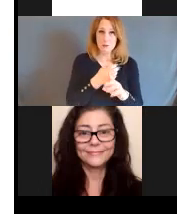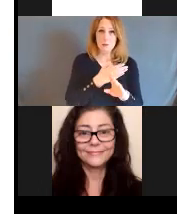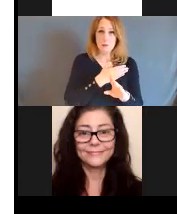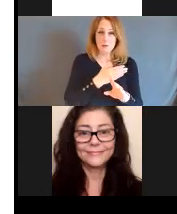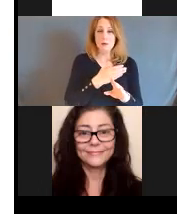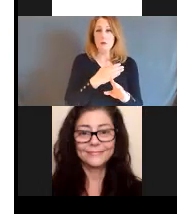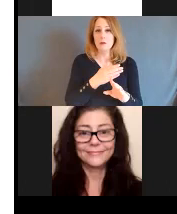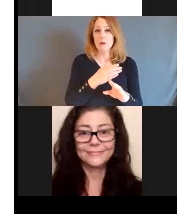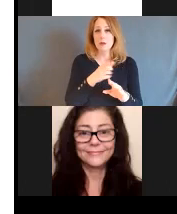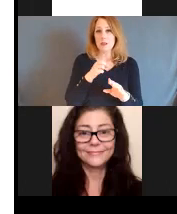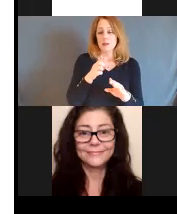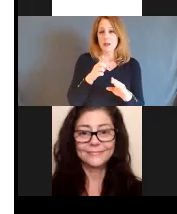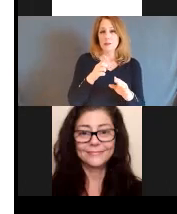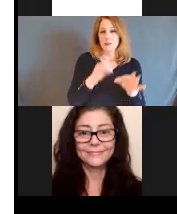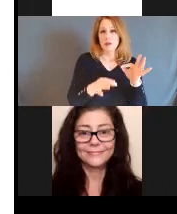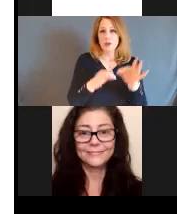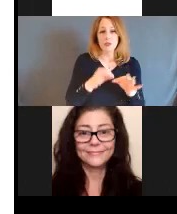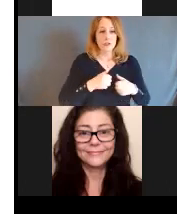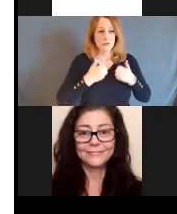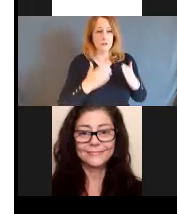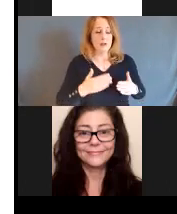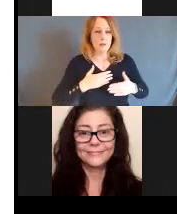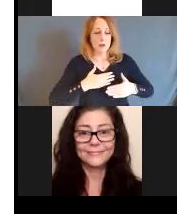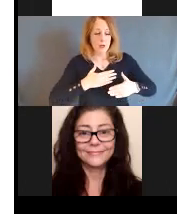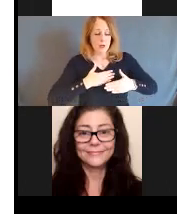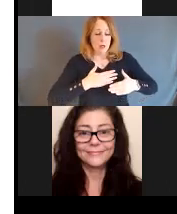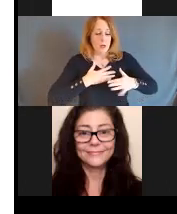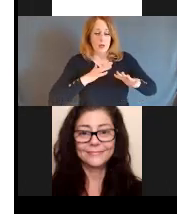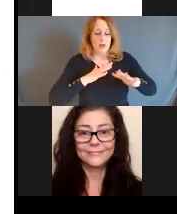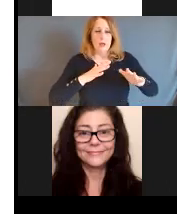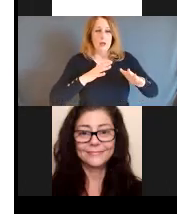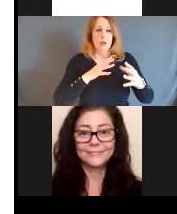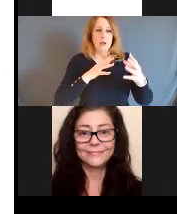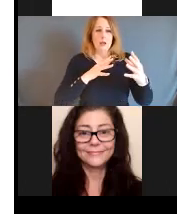survivor begins to hyperventilate and turns off their video. You can hear them